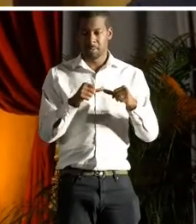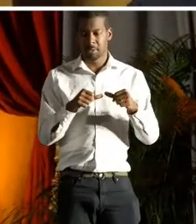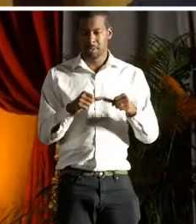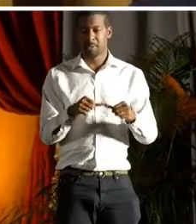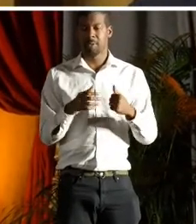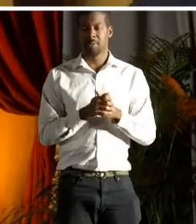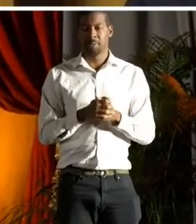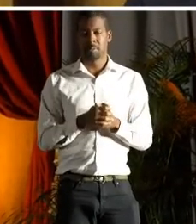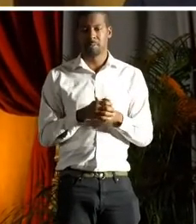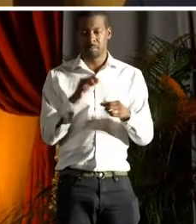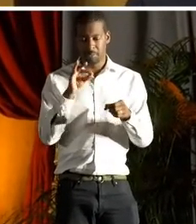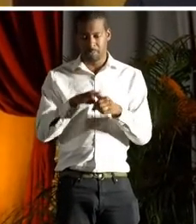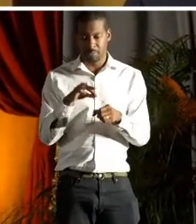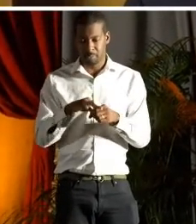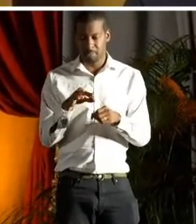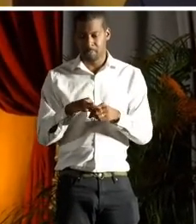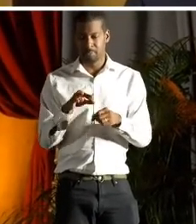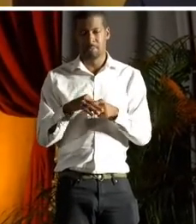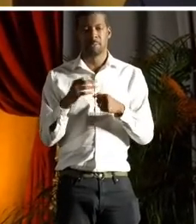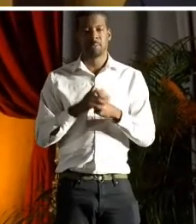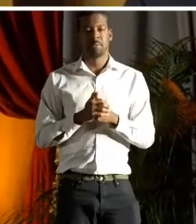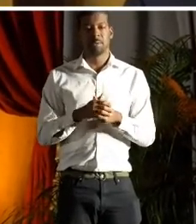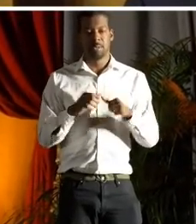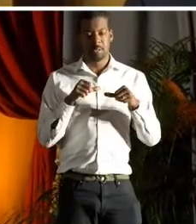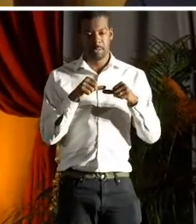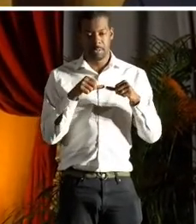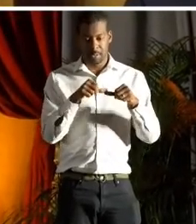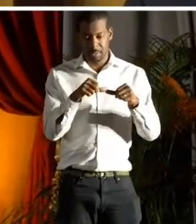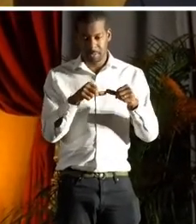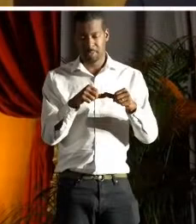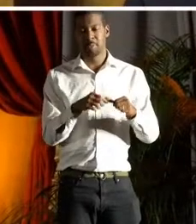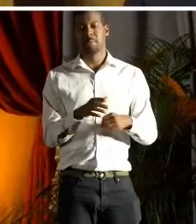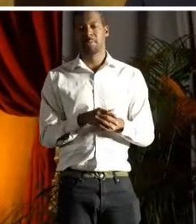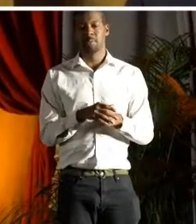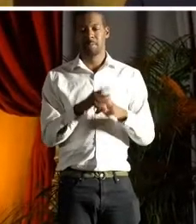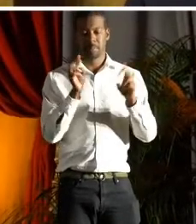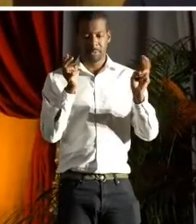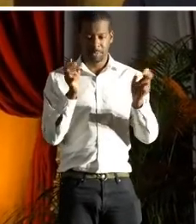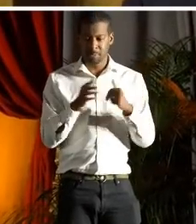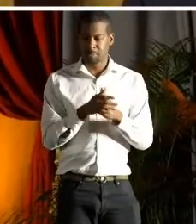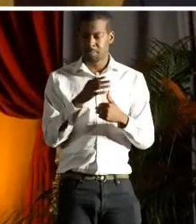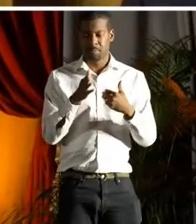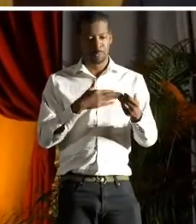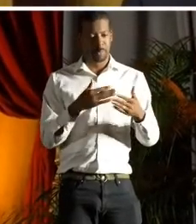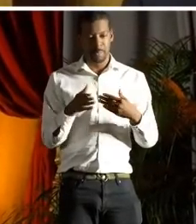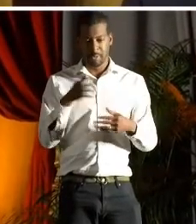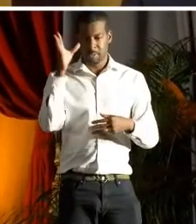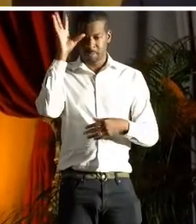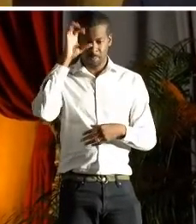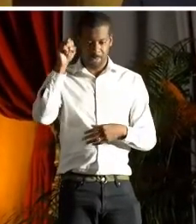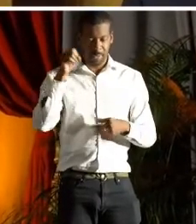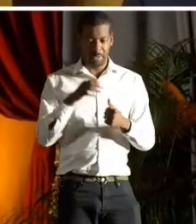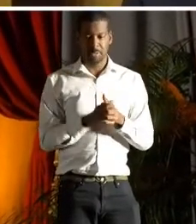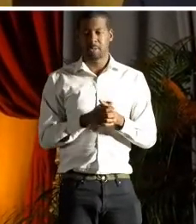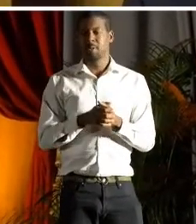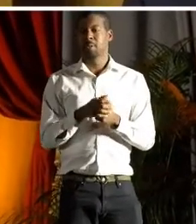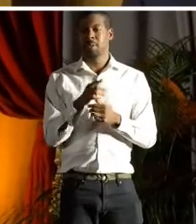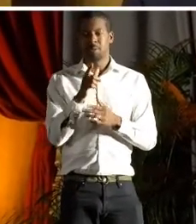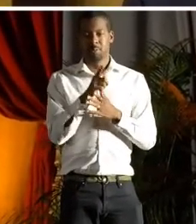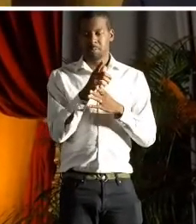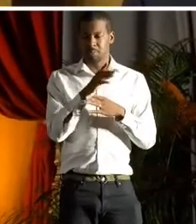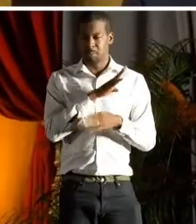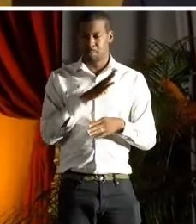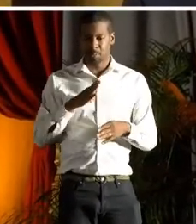at the polls. We've got to keep them engaged in the issues, regardless of whether or not it's a presidential election, if it's a board of